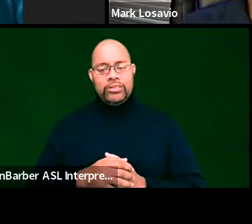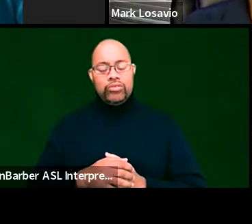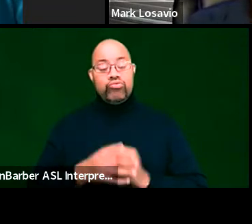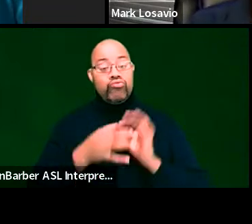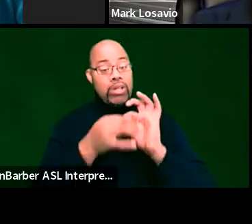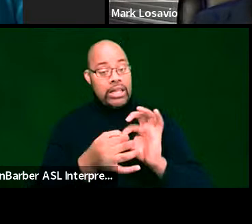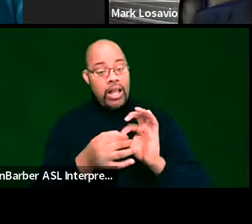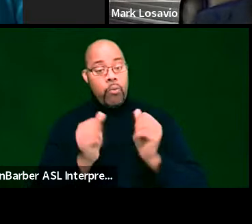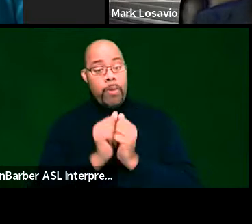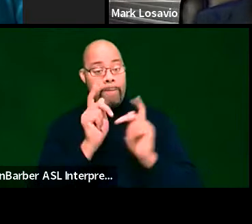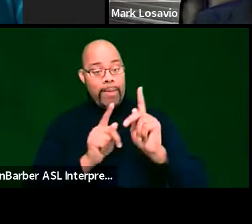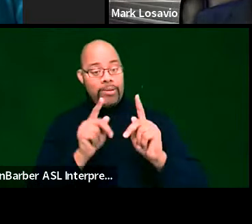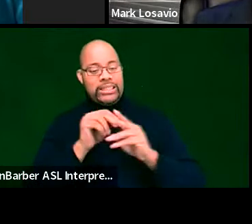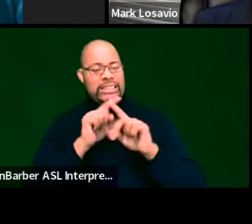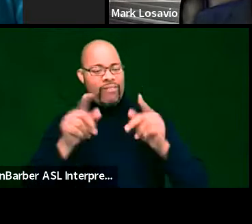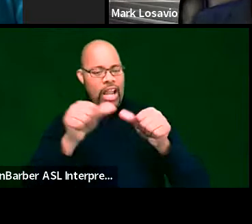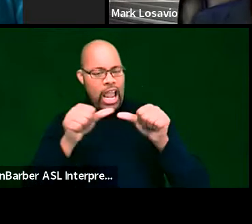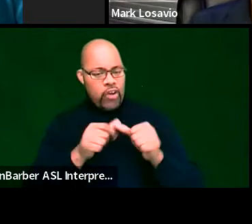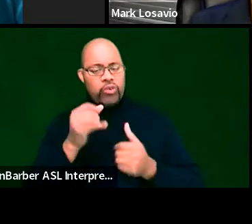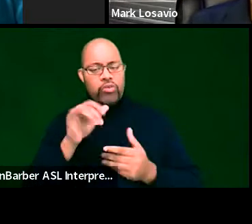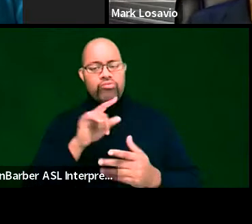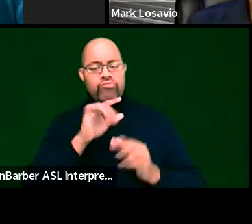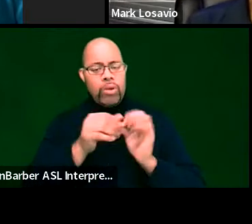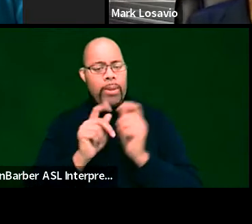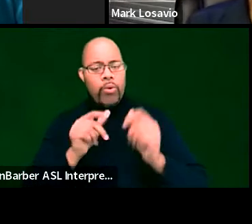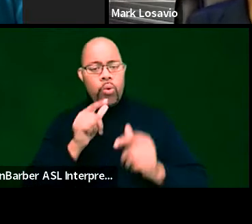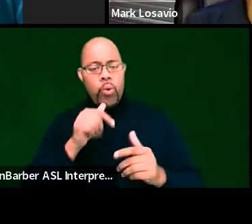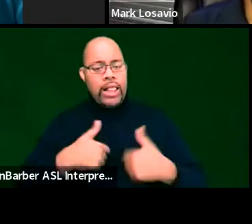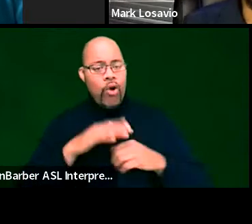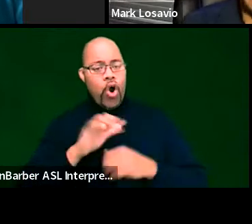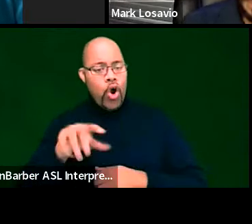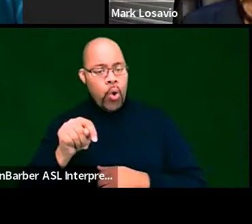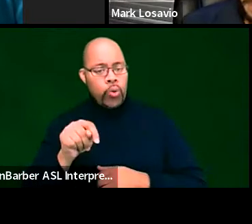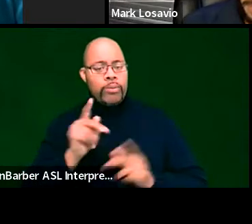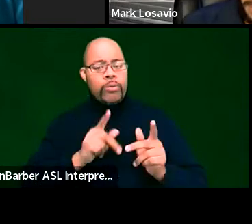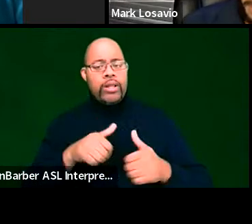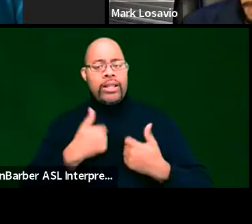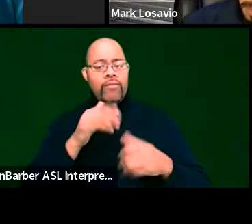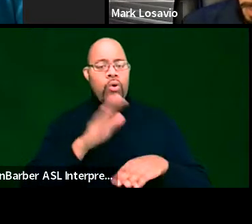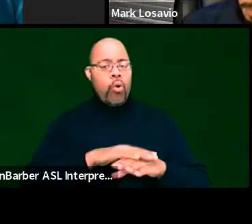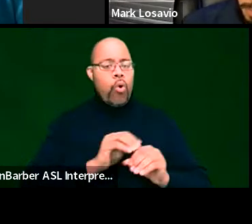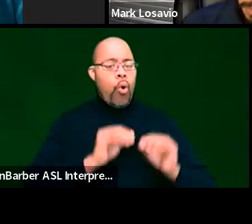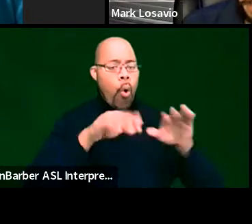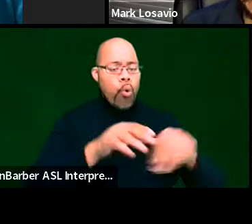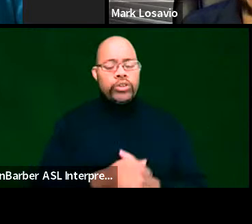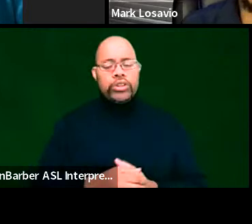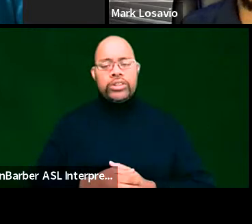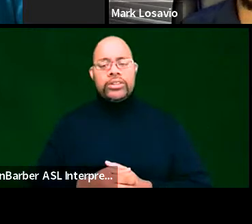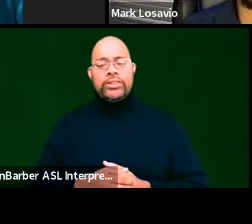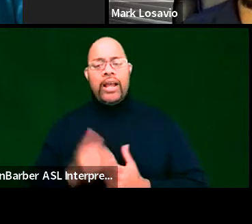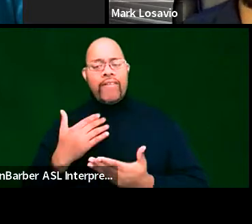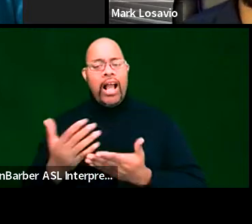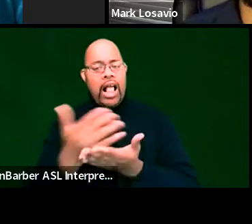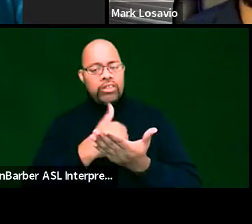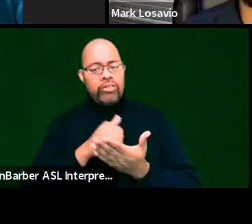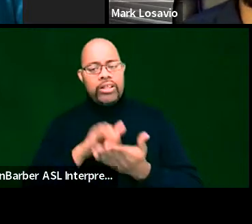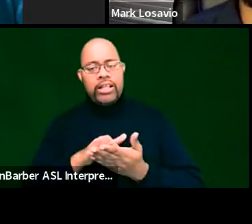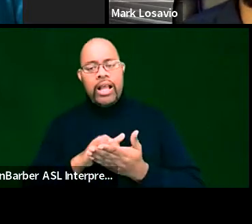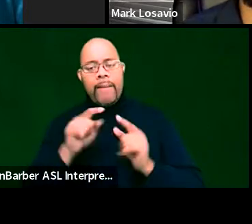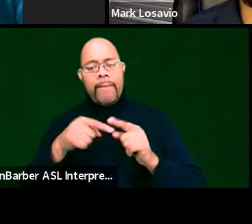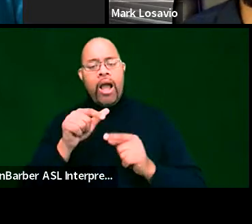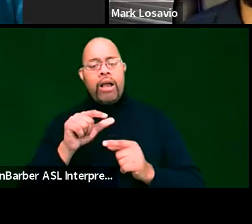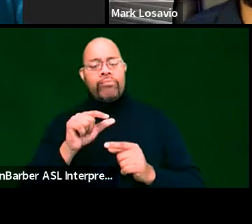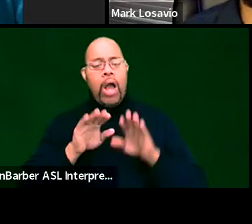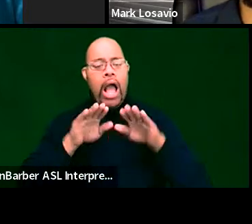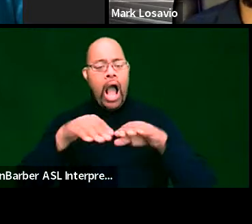relate to people in different areas, right? So they relate to people who live on coast, they relate to people that work on the ocean. We have collections that are about